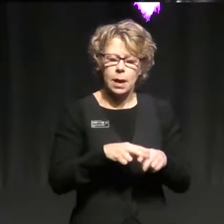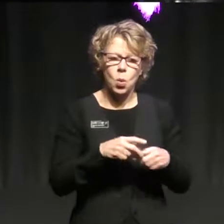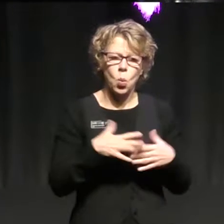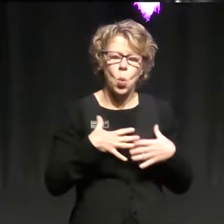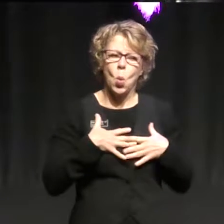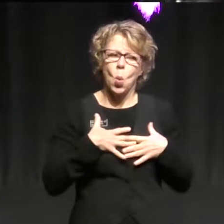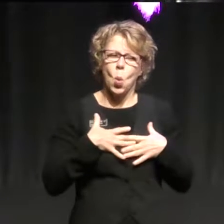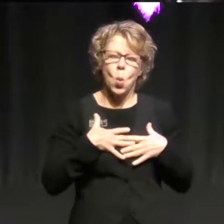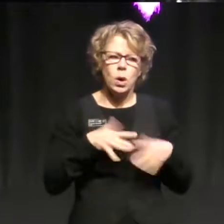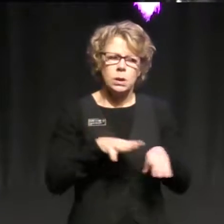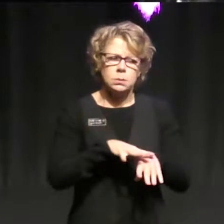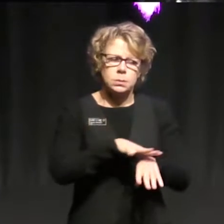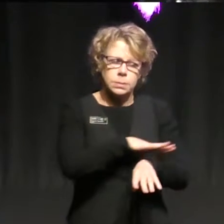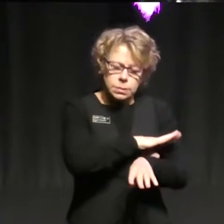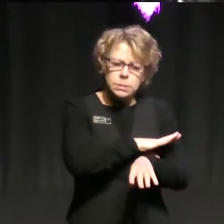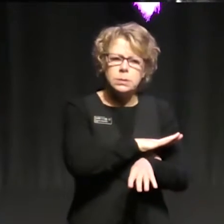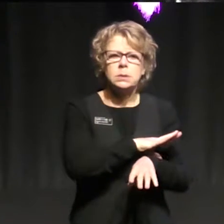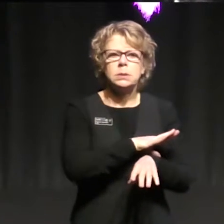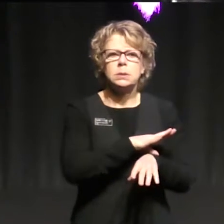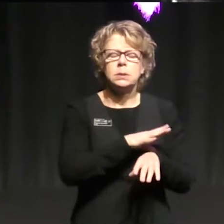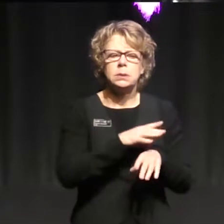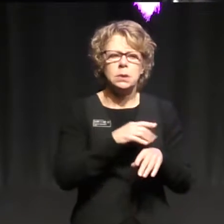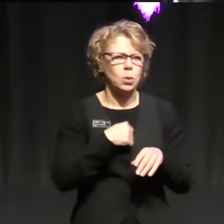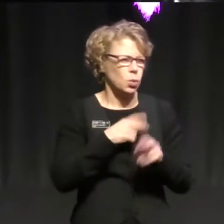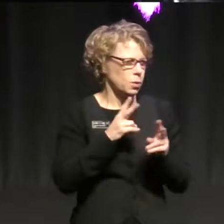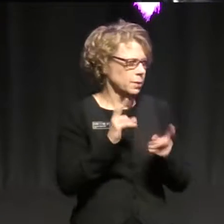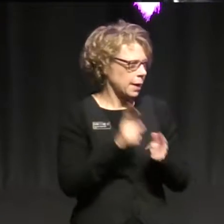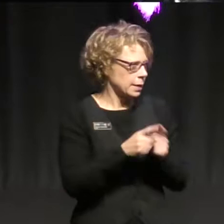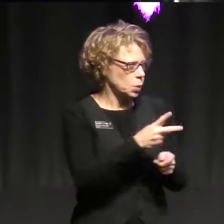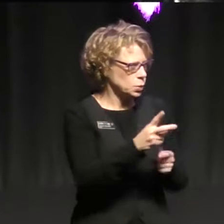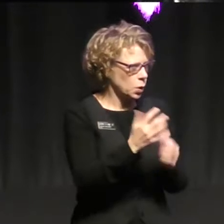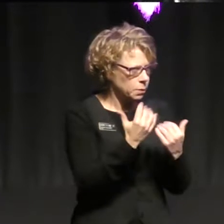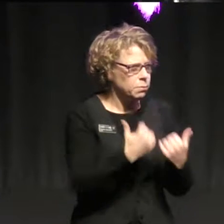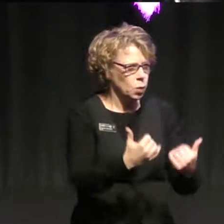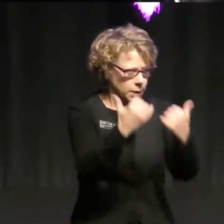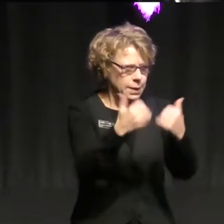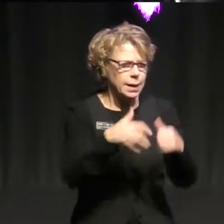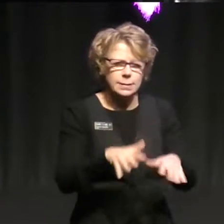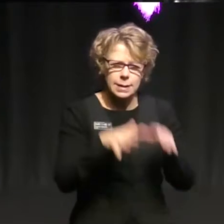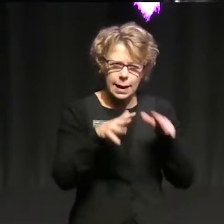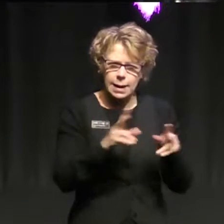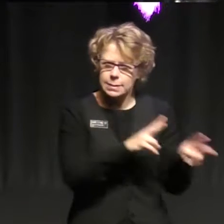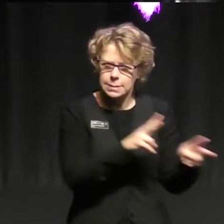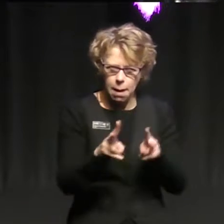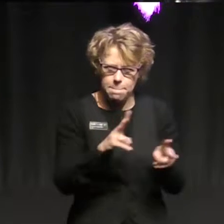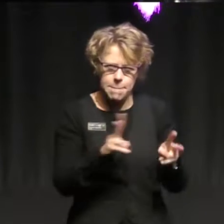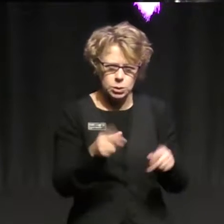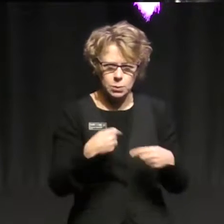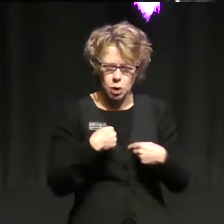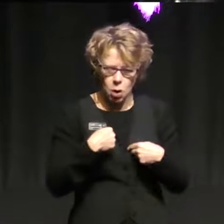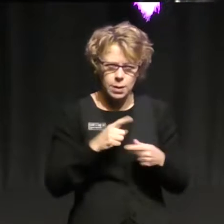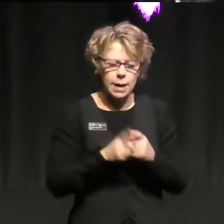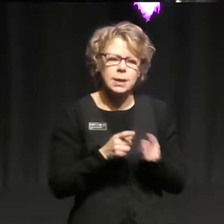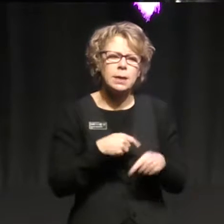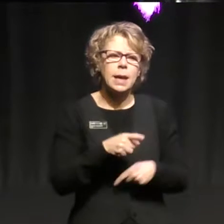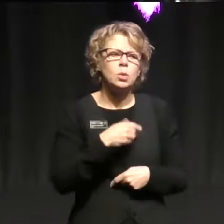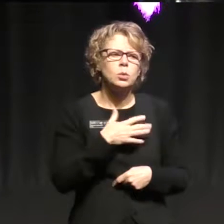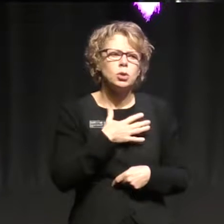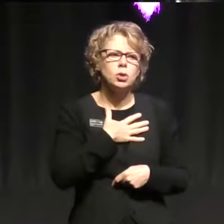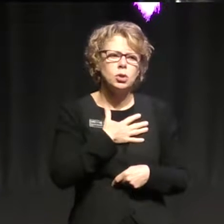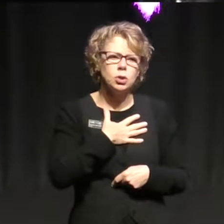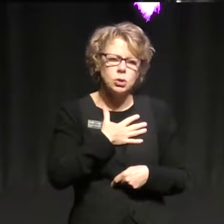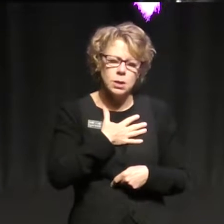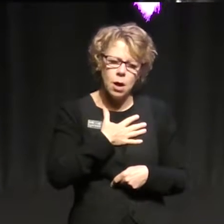of the people in the audience reacted in the same way when you said poverty is a form